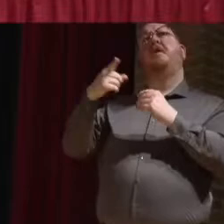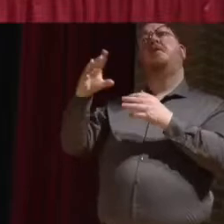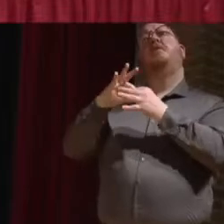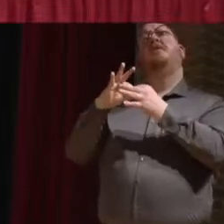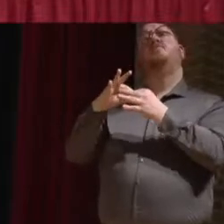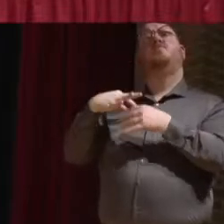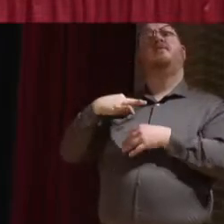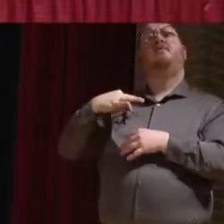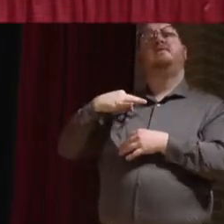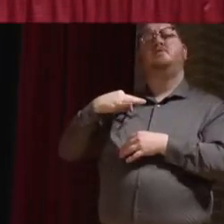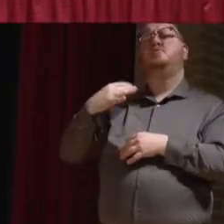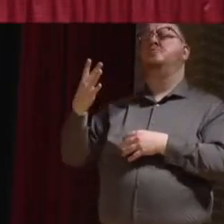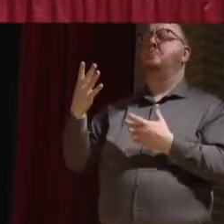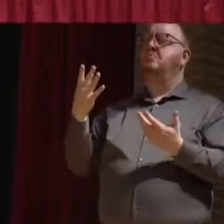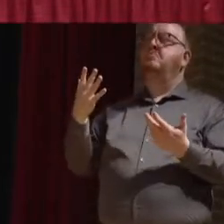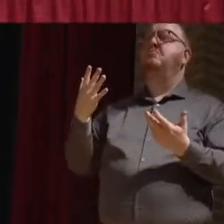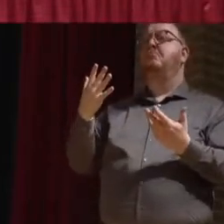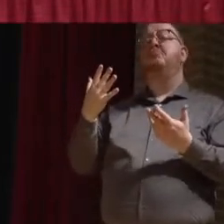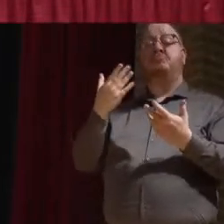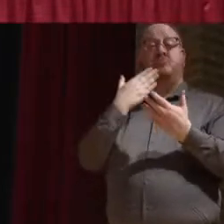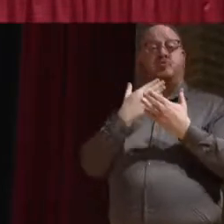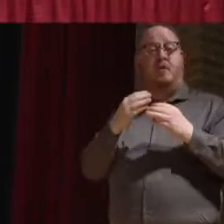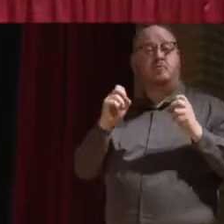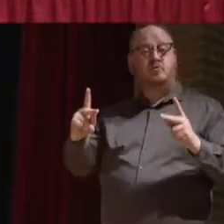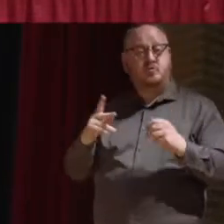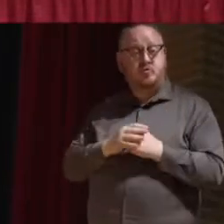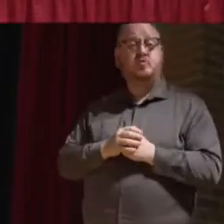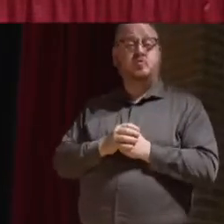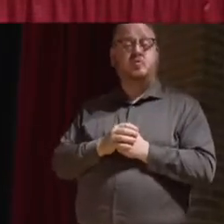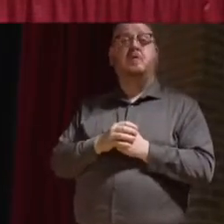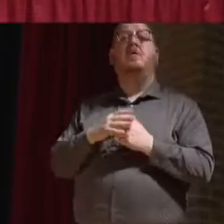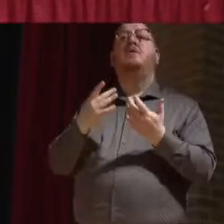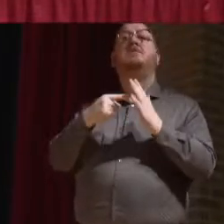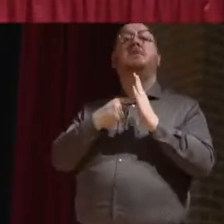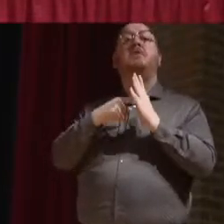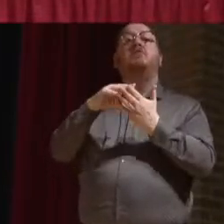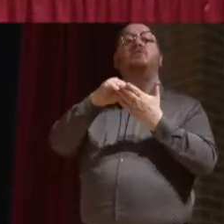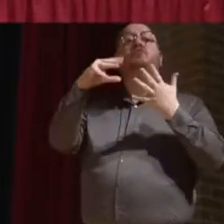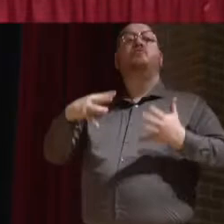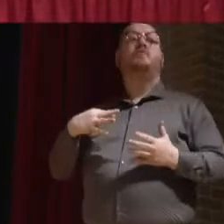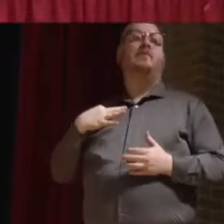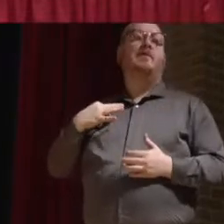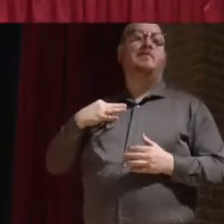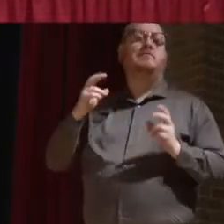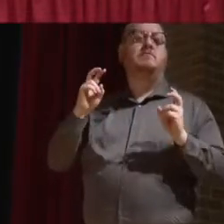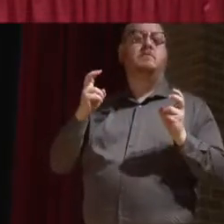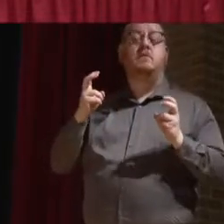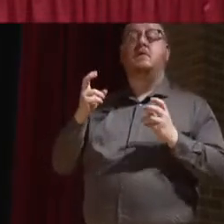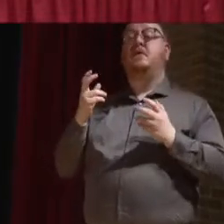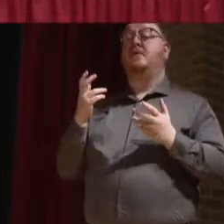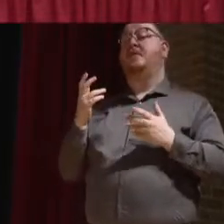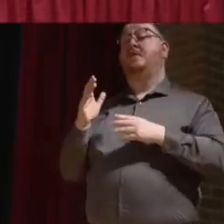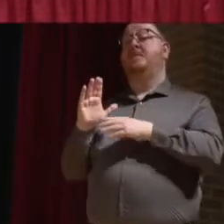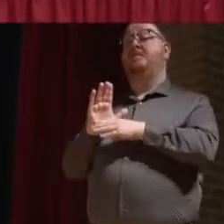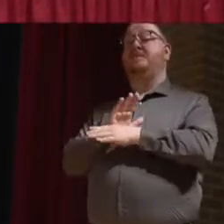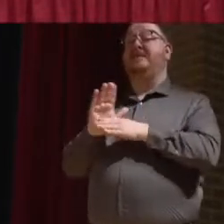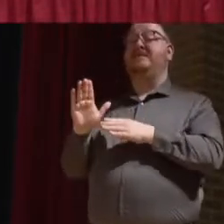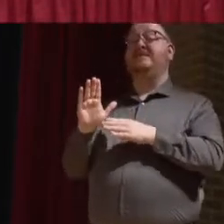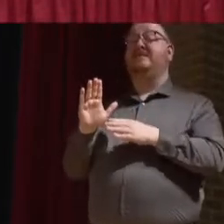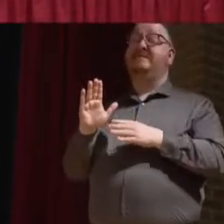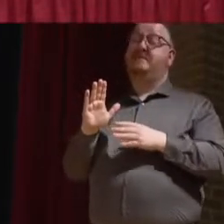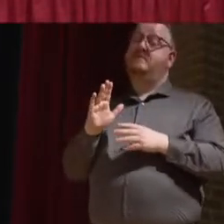but, even as a student volunteer, a business doesn't want to take on, I hate to use the word, but